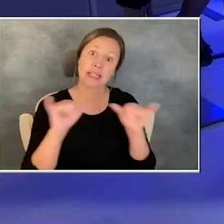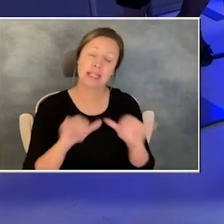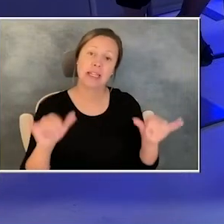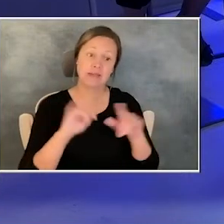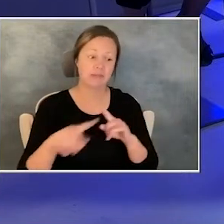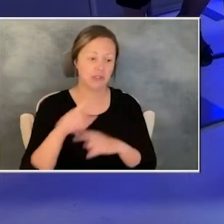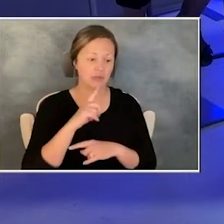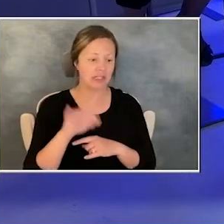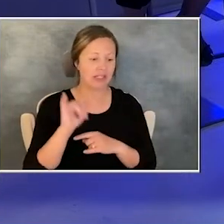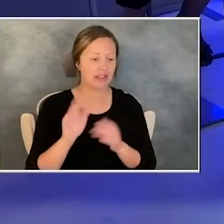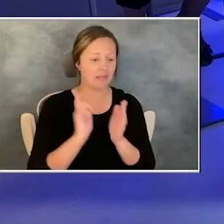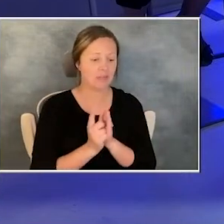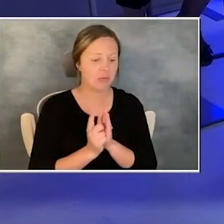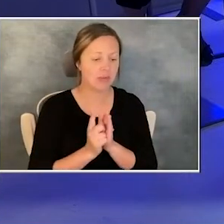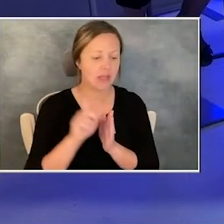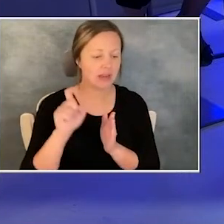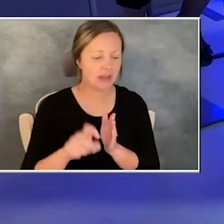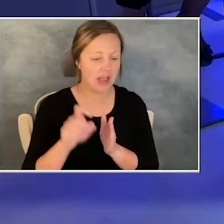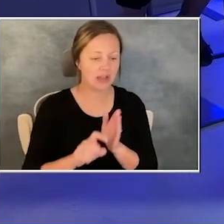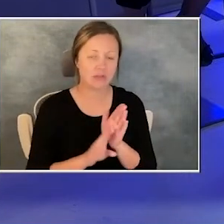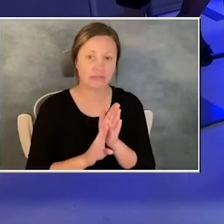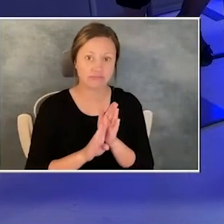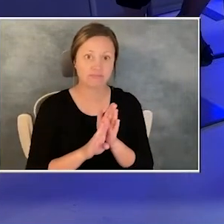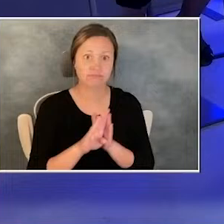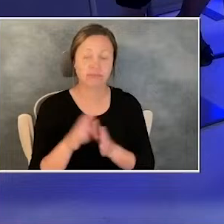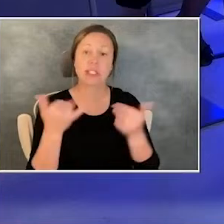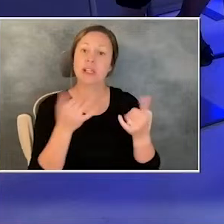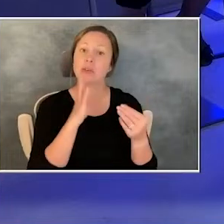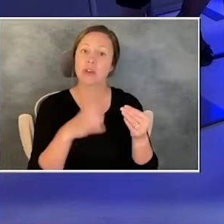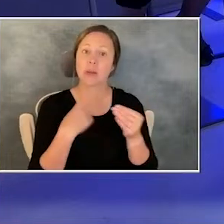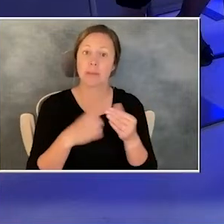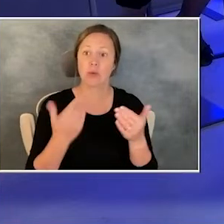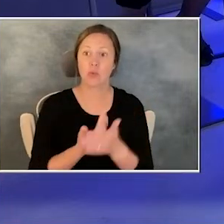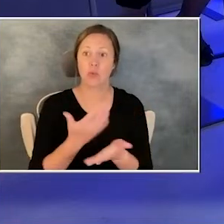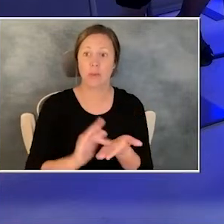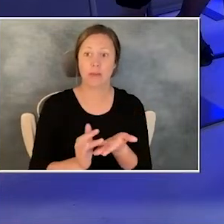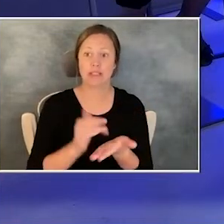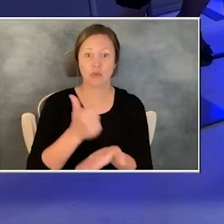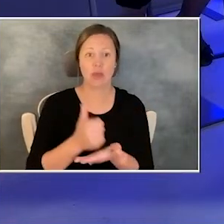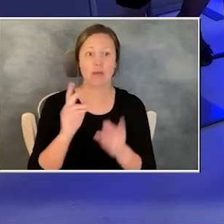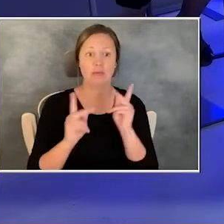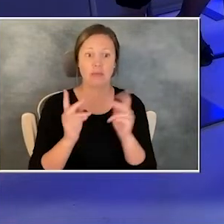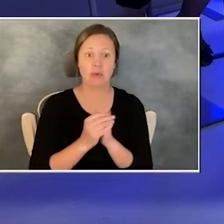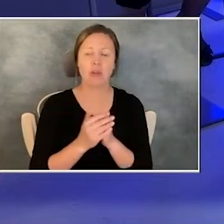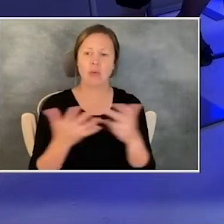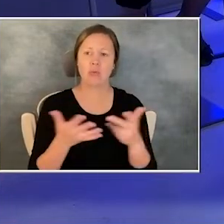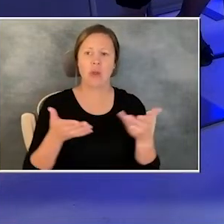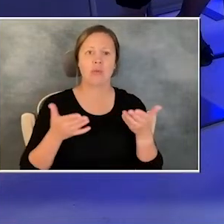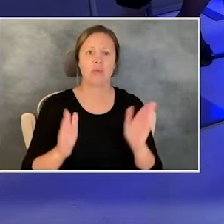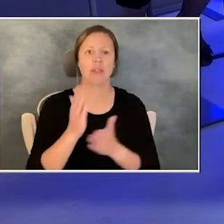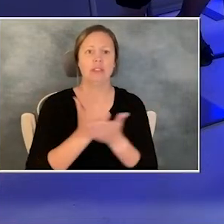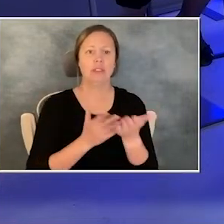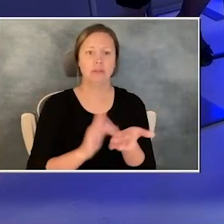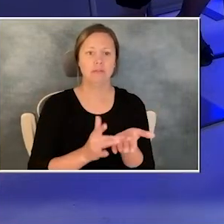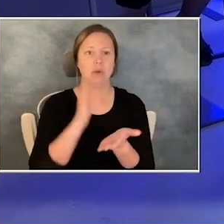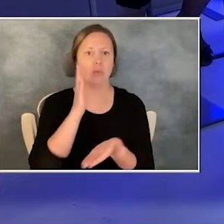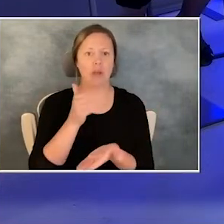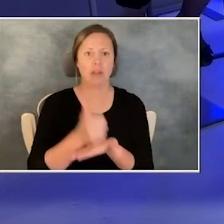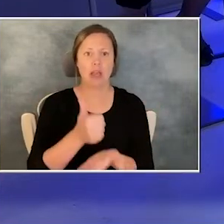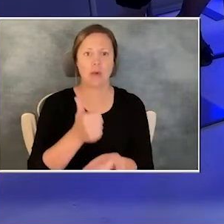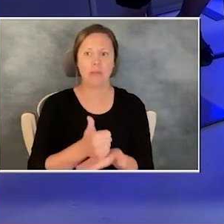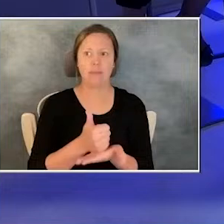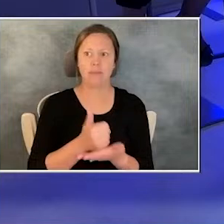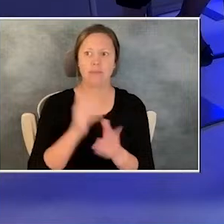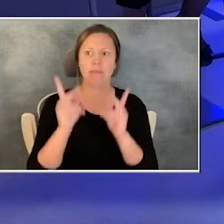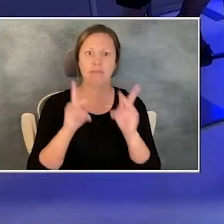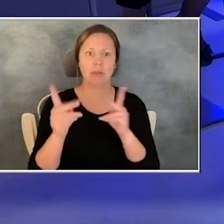going to come. And now when we talk about the new medications that are going to help people, in what ways are some of these medications going to help people in the